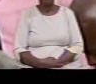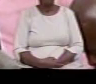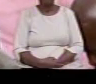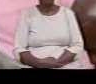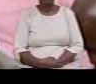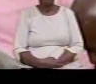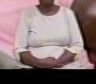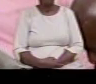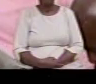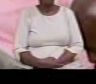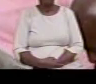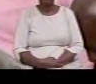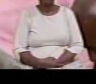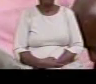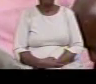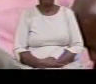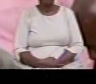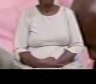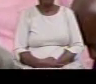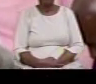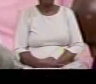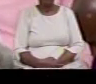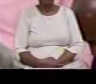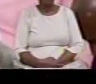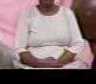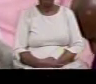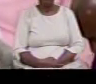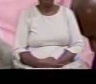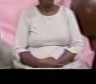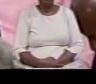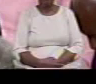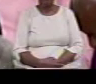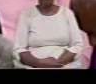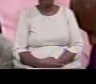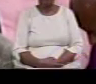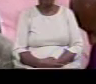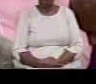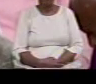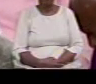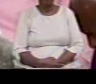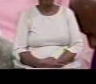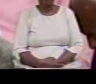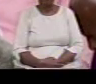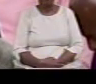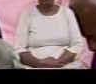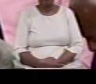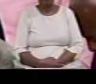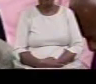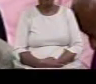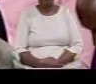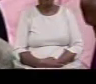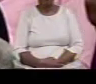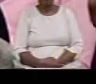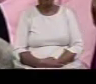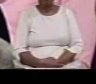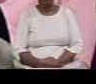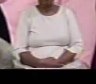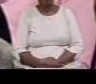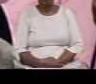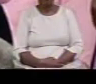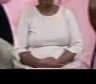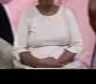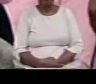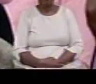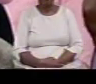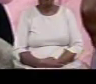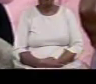bright spot be white in the skin of his flesh, and in the sides be not deeper than the skin, and the head thereof be not turned white, then the priest shall shut up him that